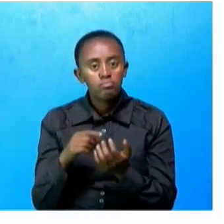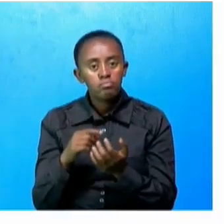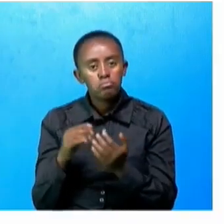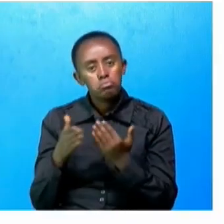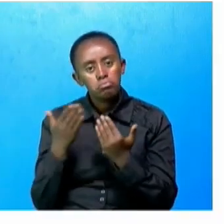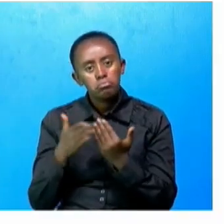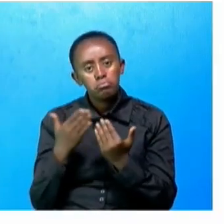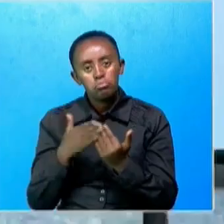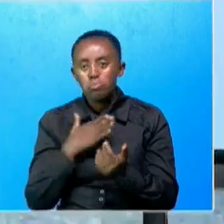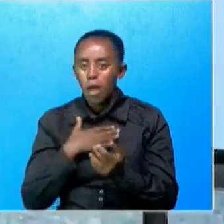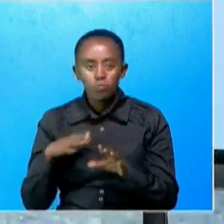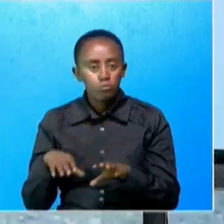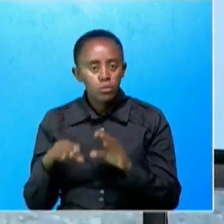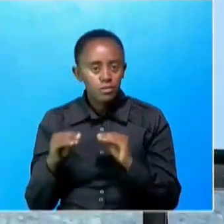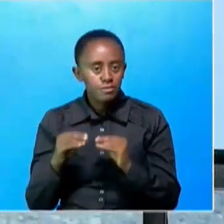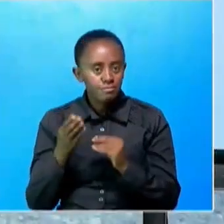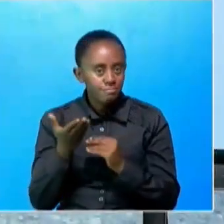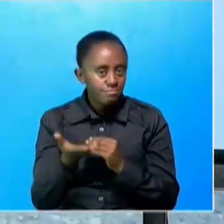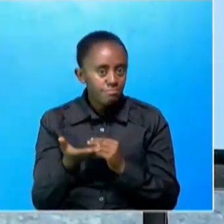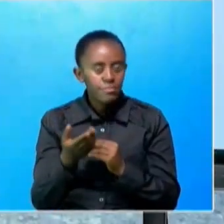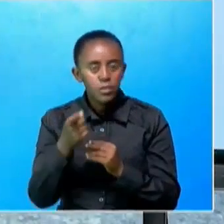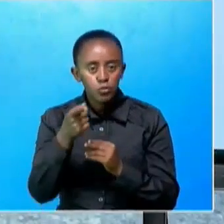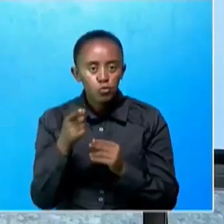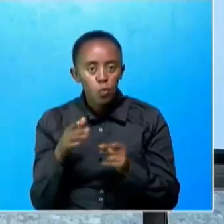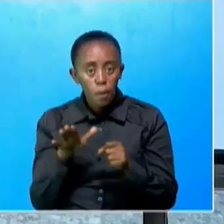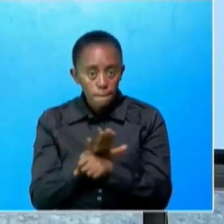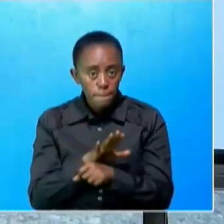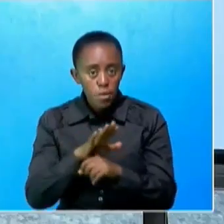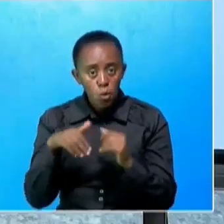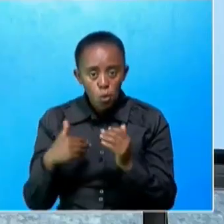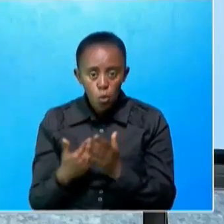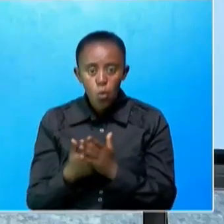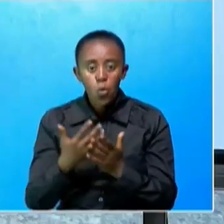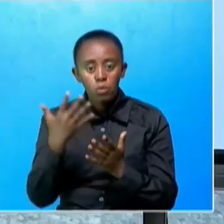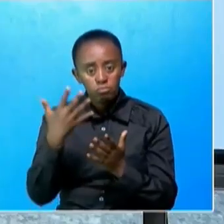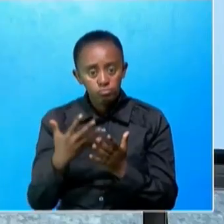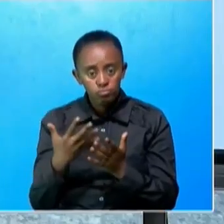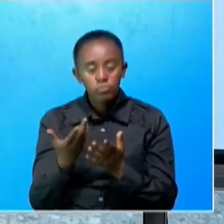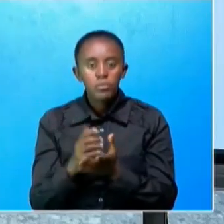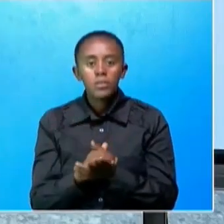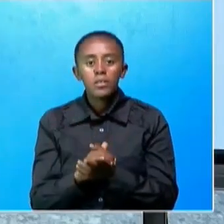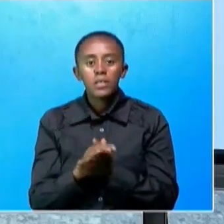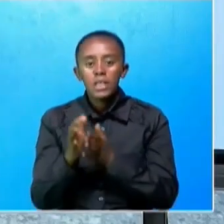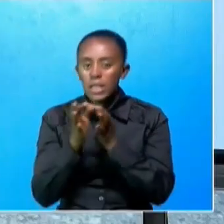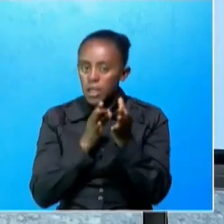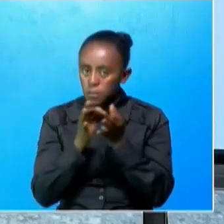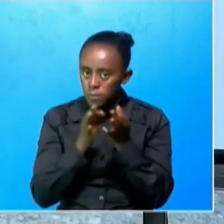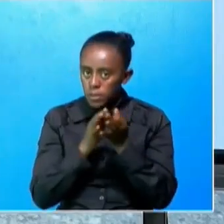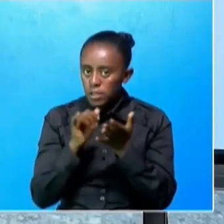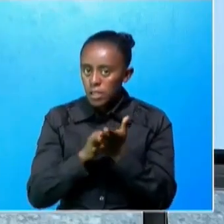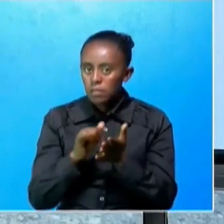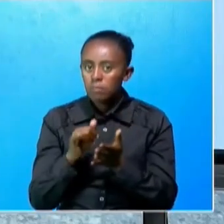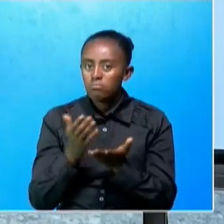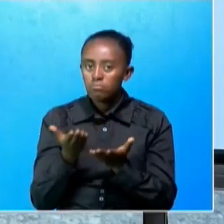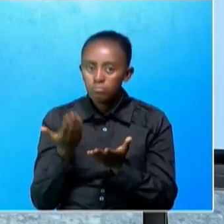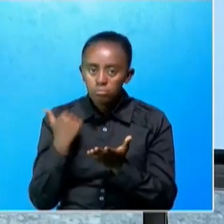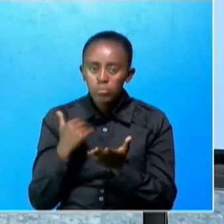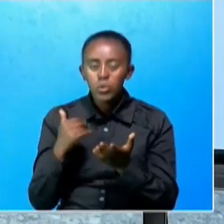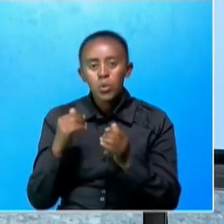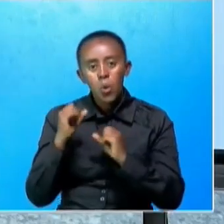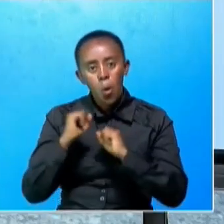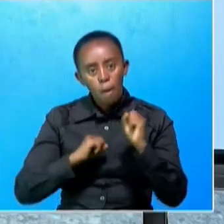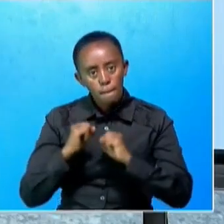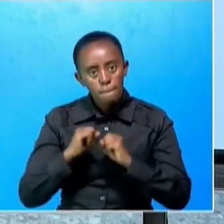easy, my students. So, in order to complete all these expressions that we have seen so far about comparison